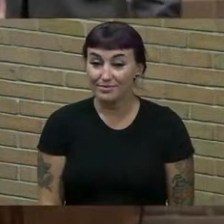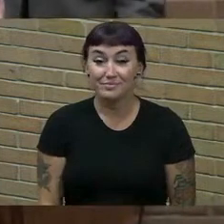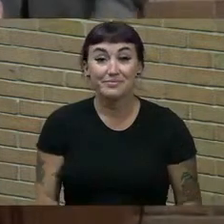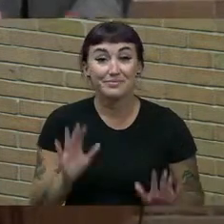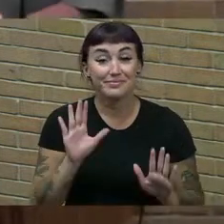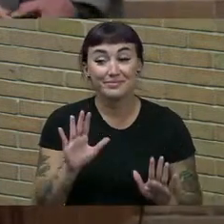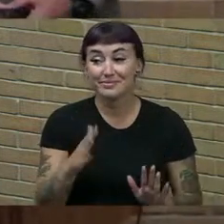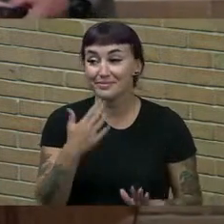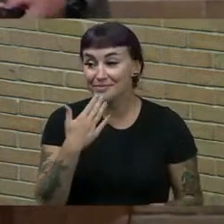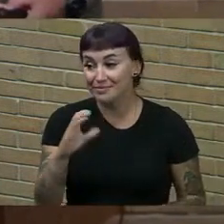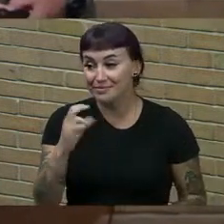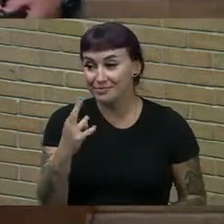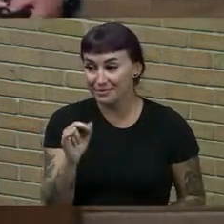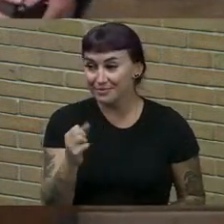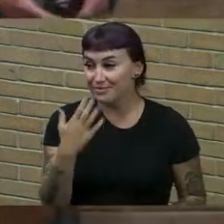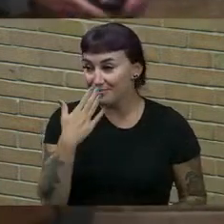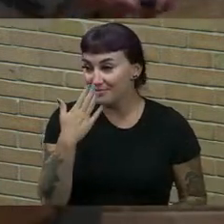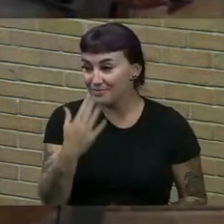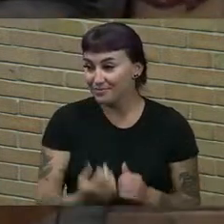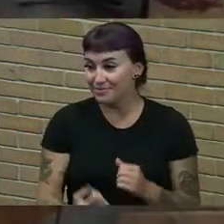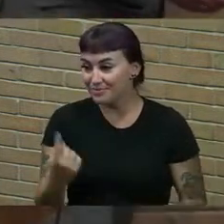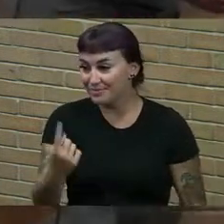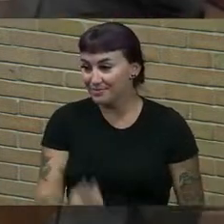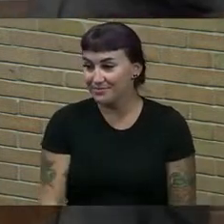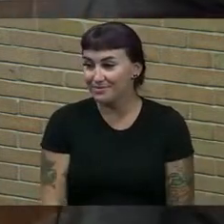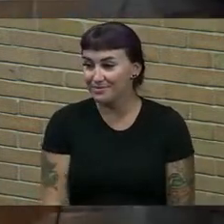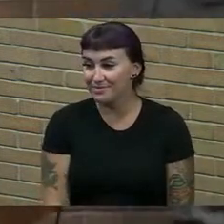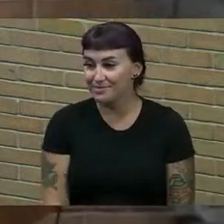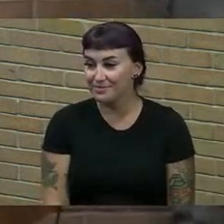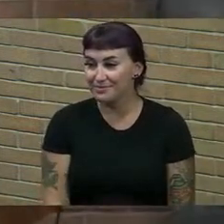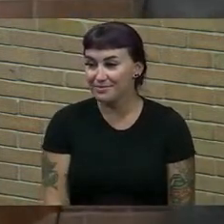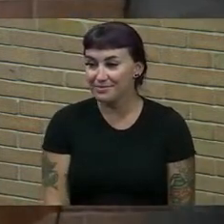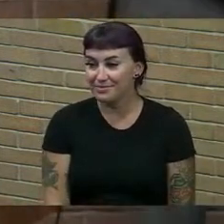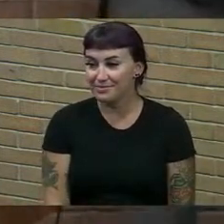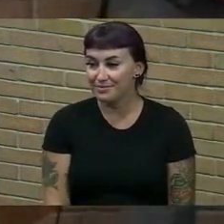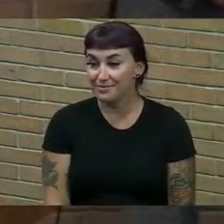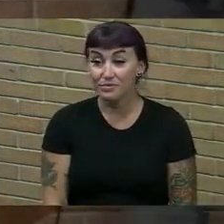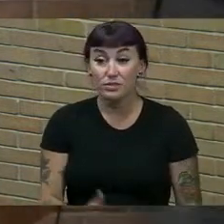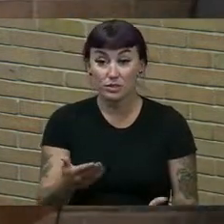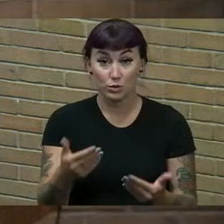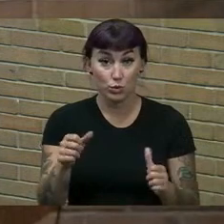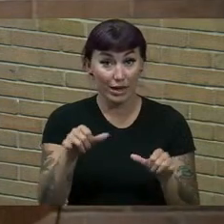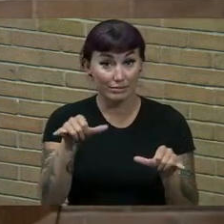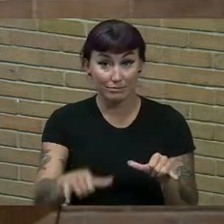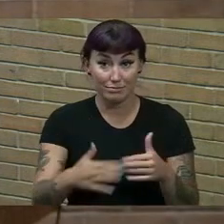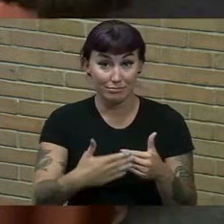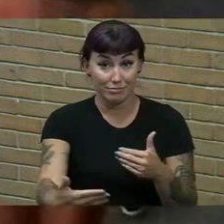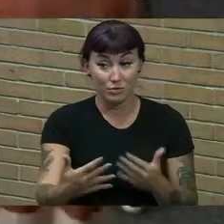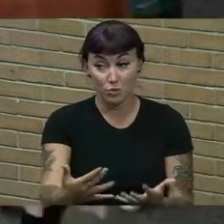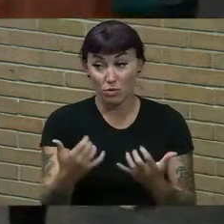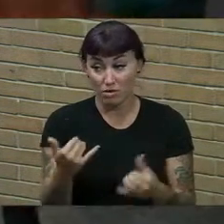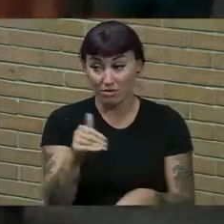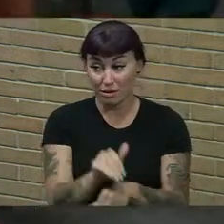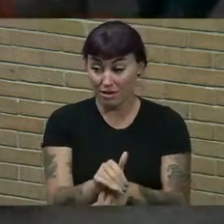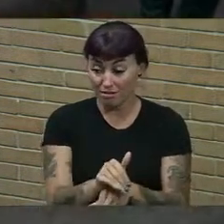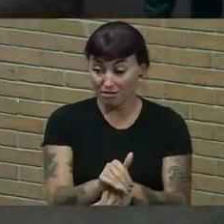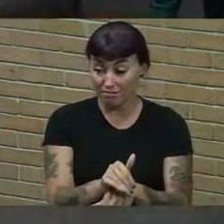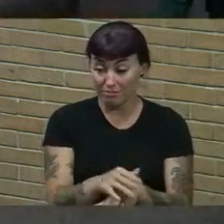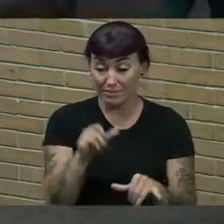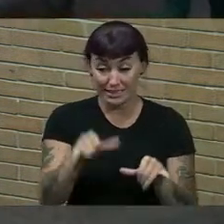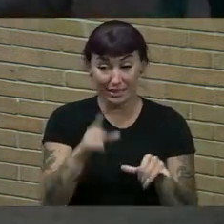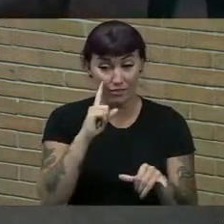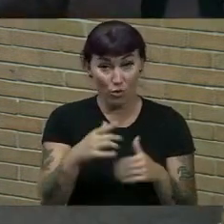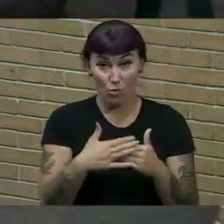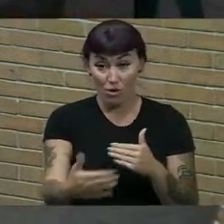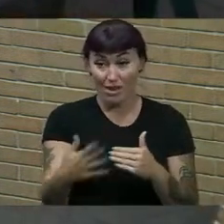Fantastic. Thank you, Chris. Thank you, everybody. You are welcome to stay as long as you want tonight. You can stay for the